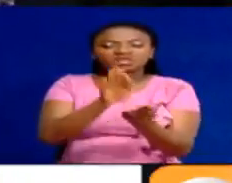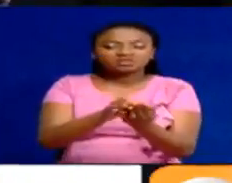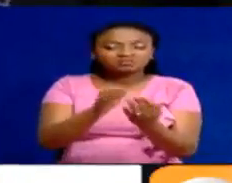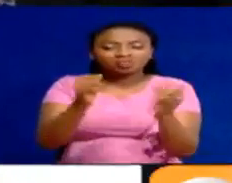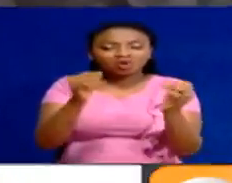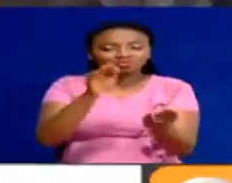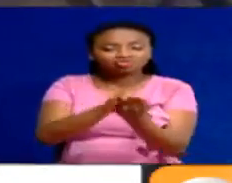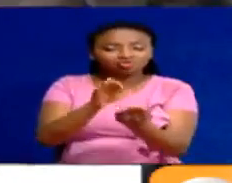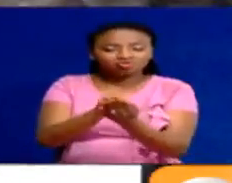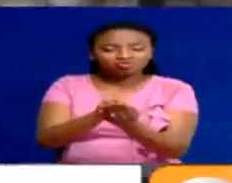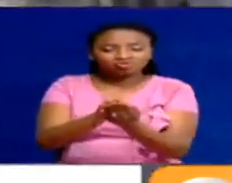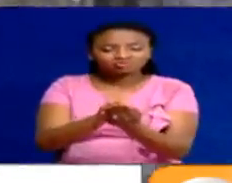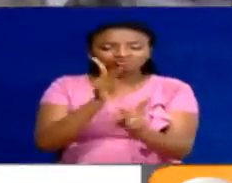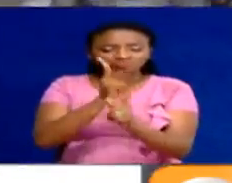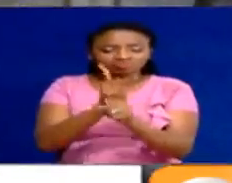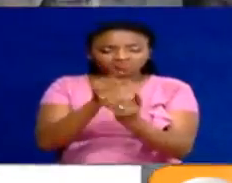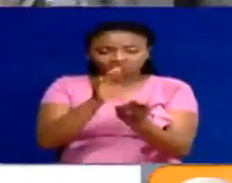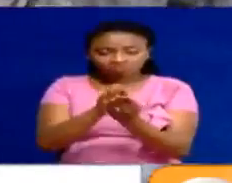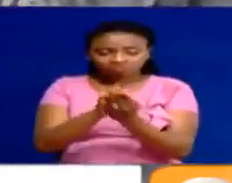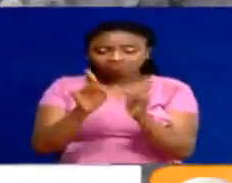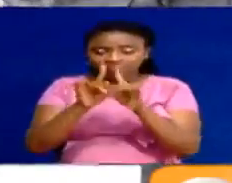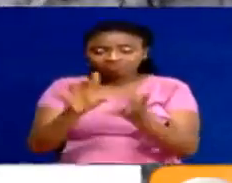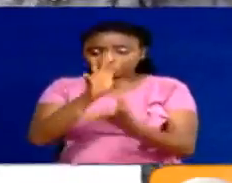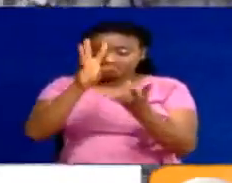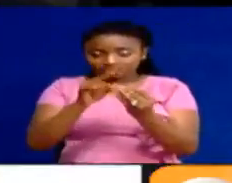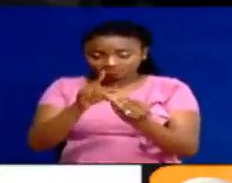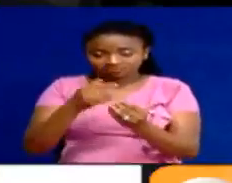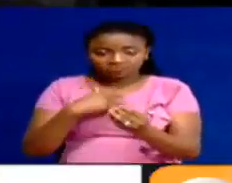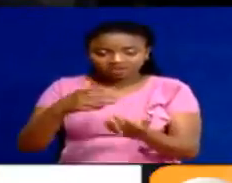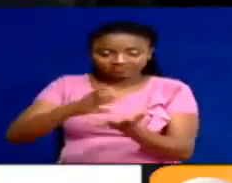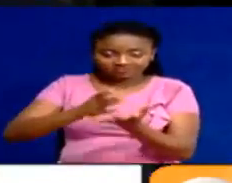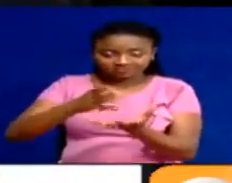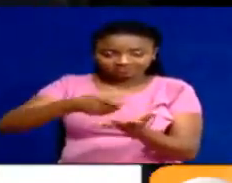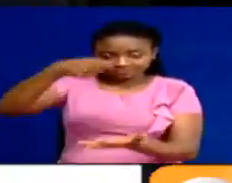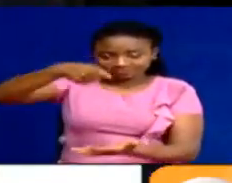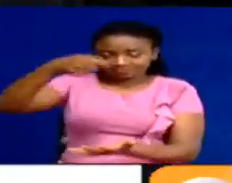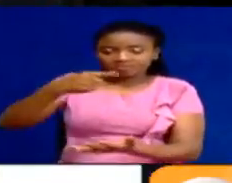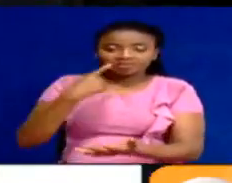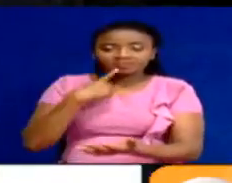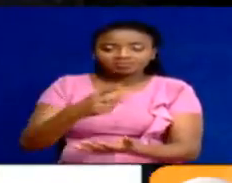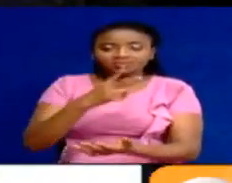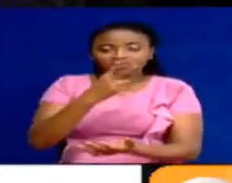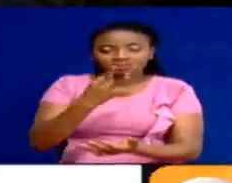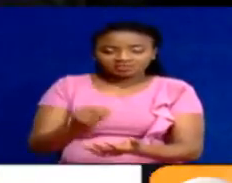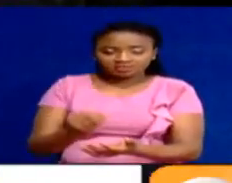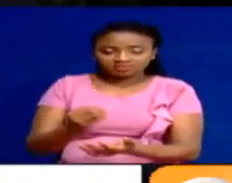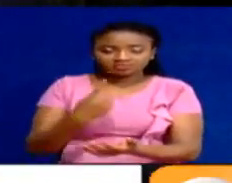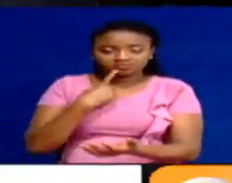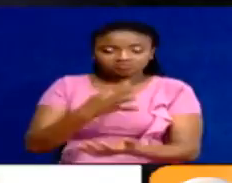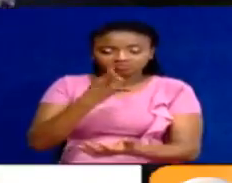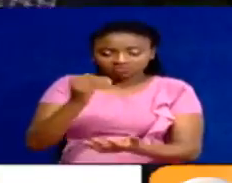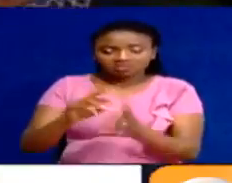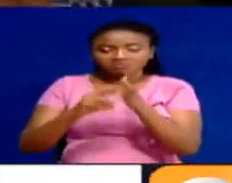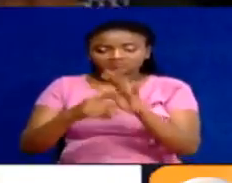magunia 30, 130. Magunia yote mnaona hapa ni kilo 20 kwa kila gunia.